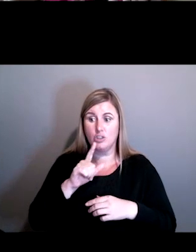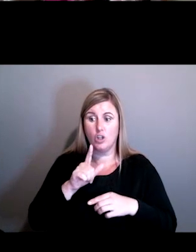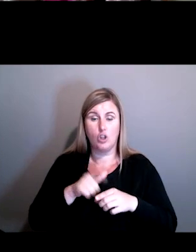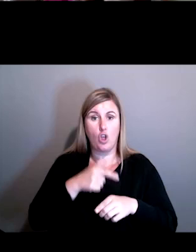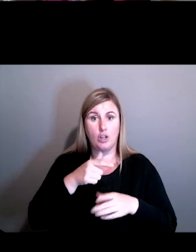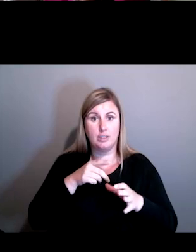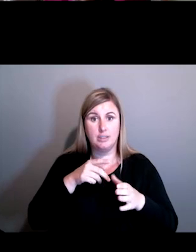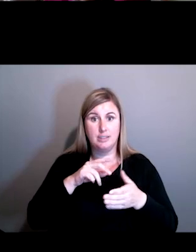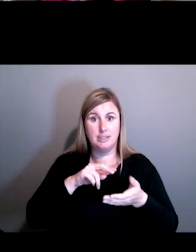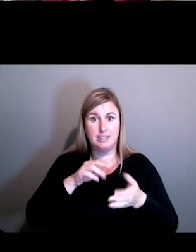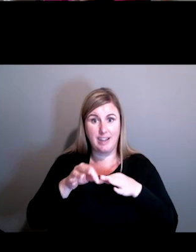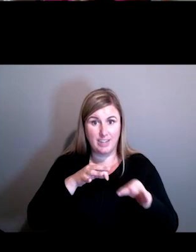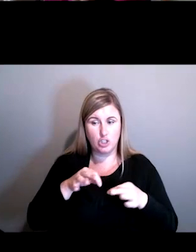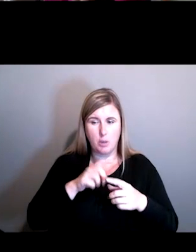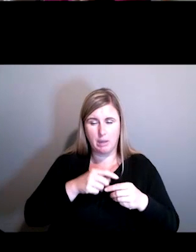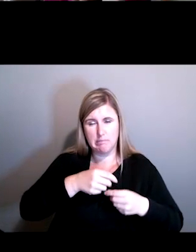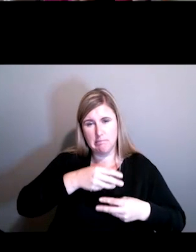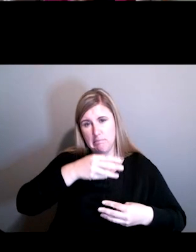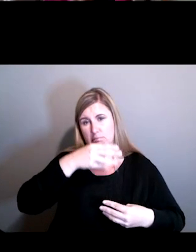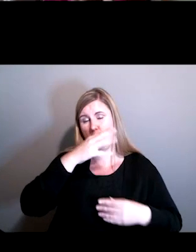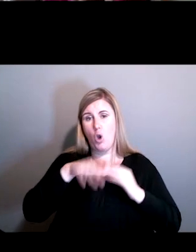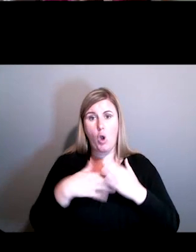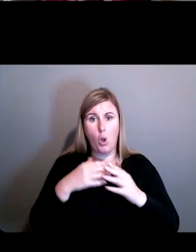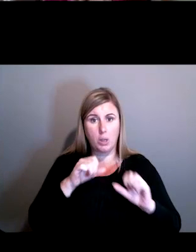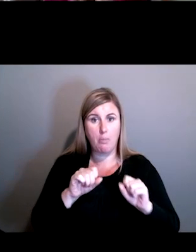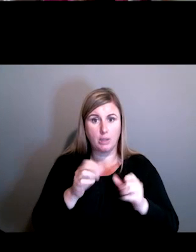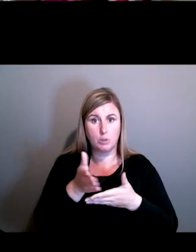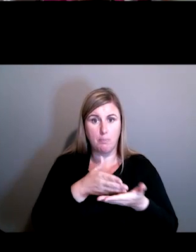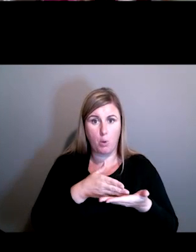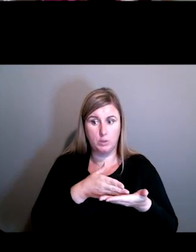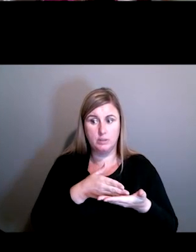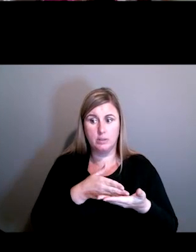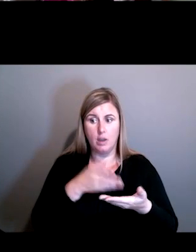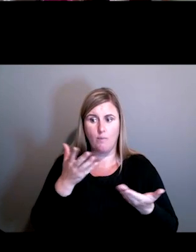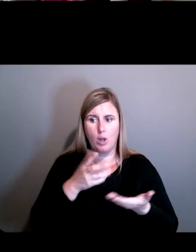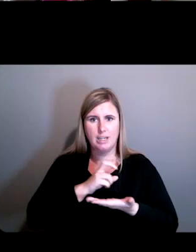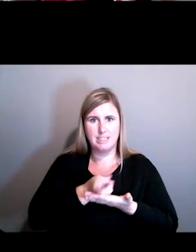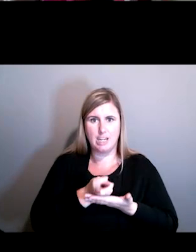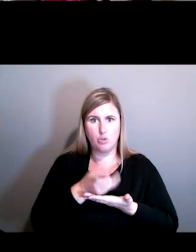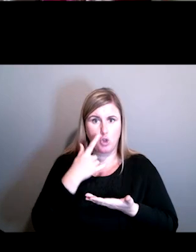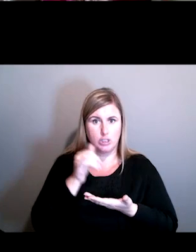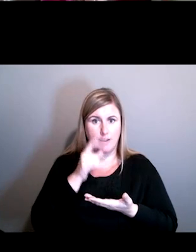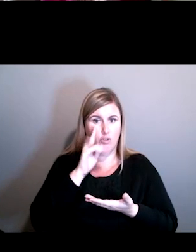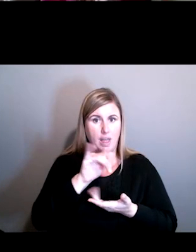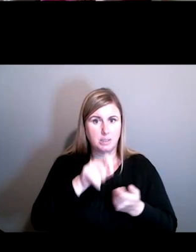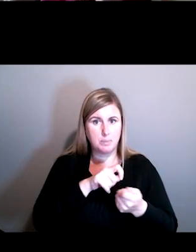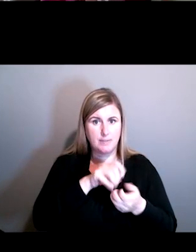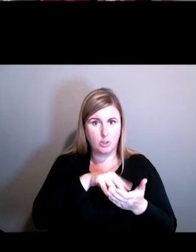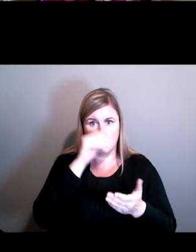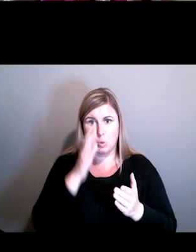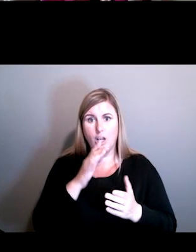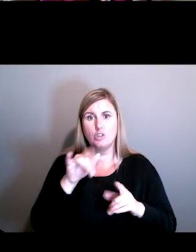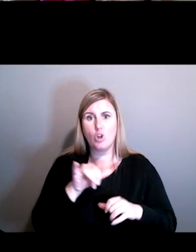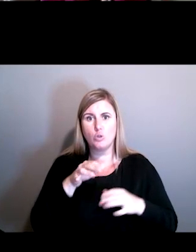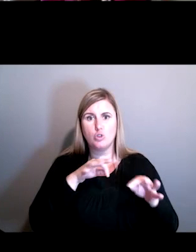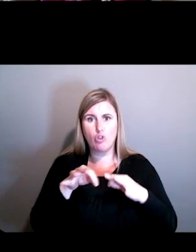includes all of the components of what a tantrum may look like for that particular student. And it's also describing instances